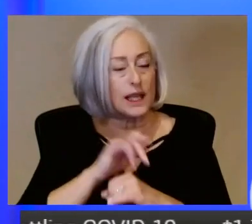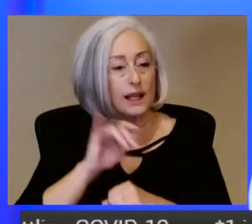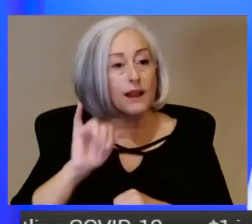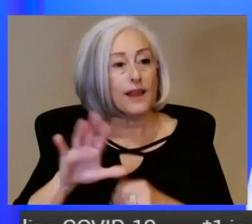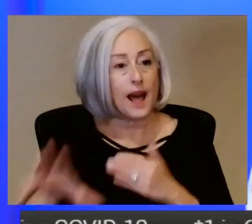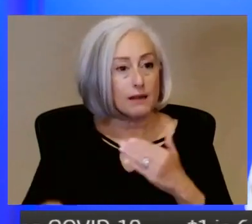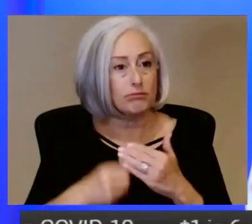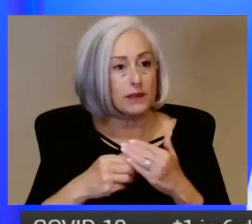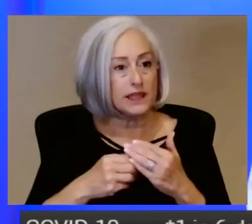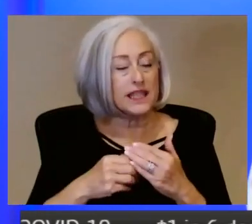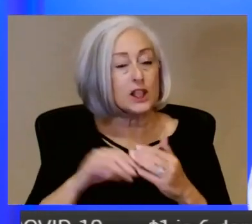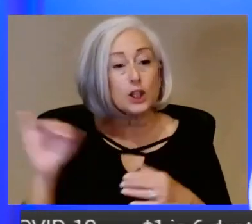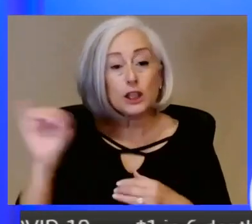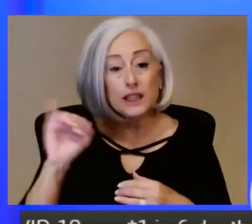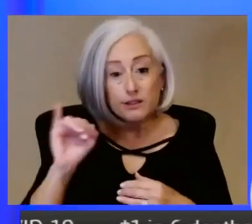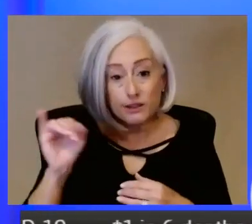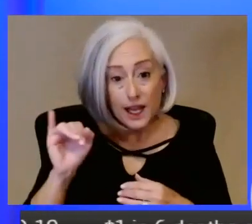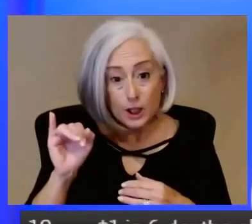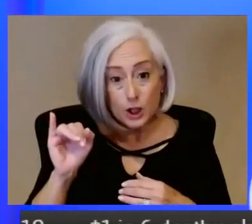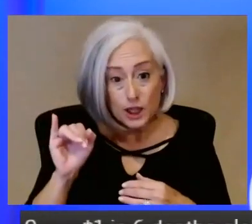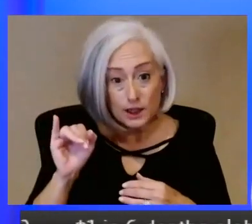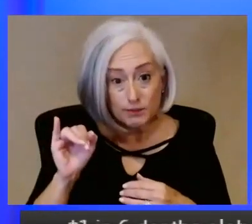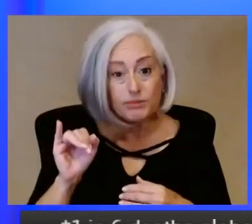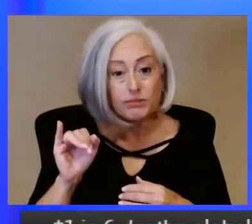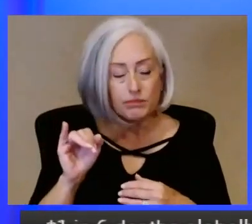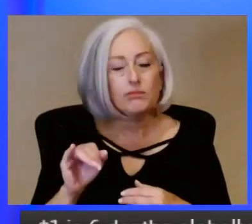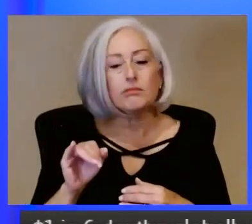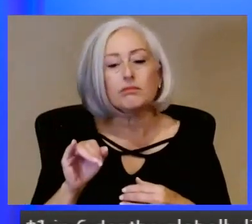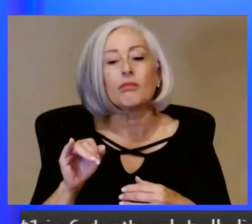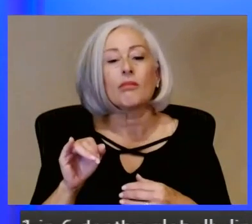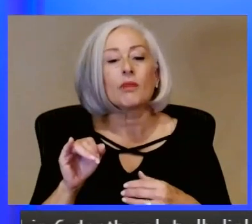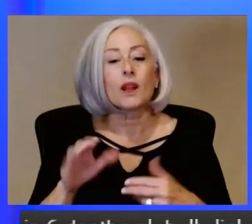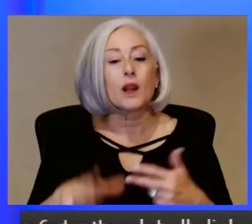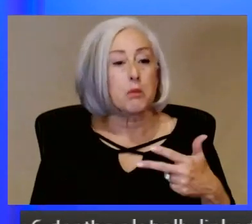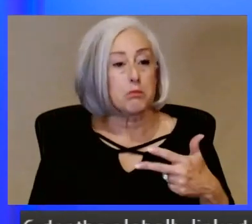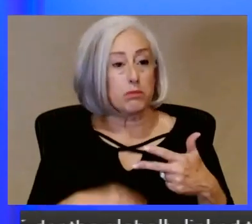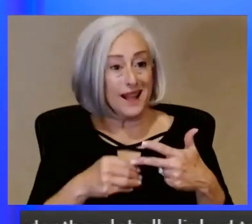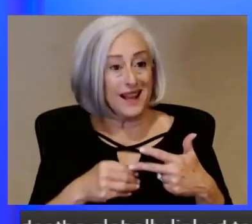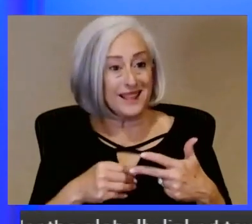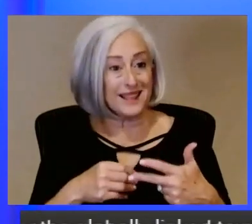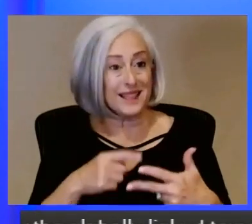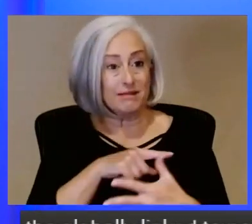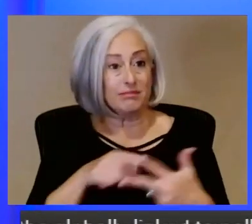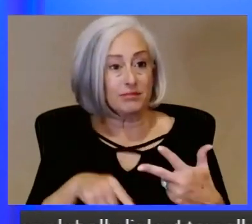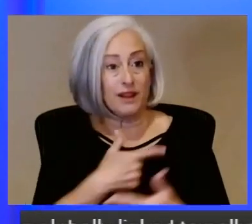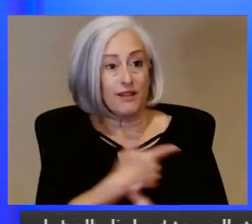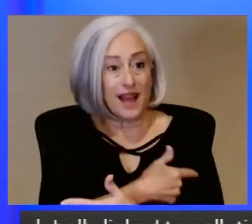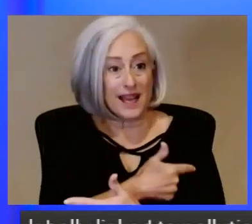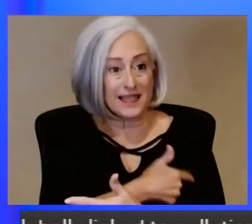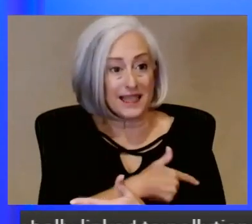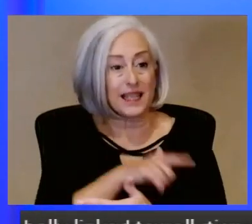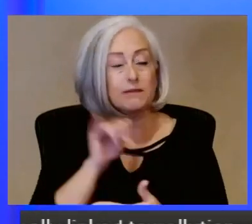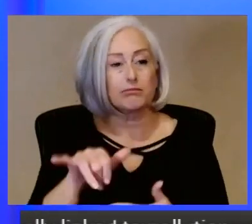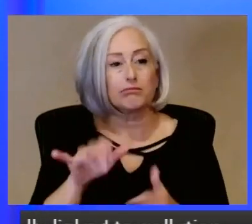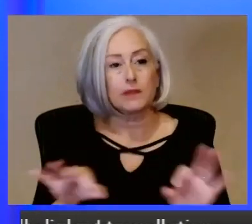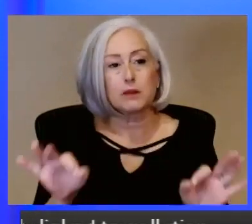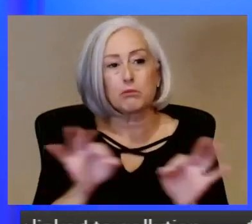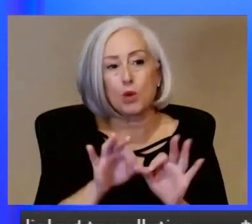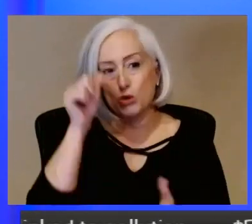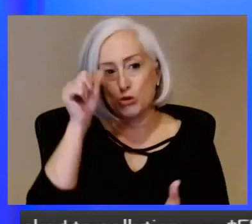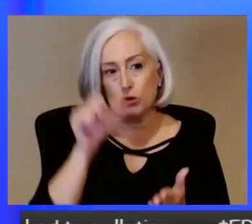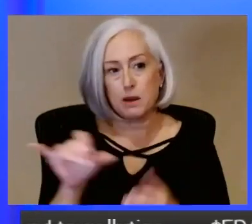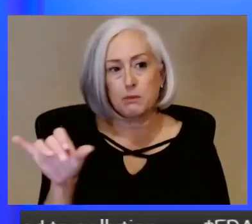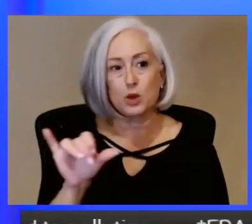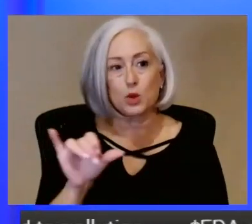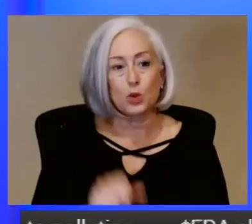response that has already been generated by the vaccine. So I think that's another important thing to remember as well. Certainly, it is still